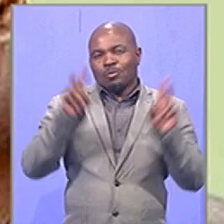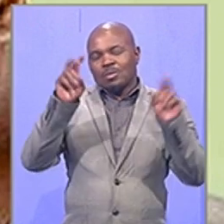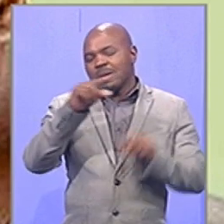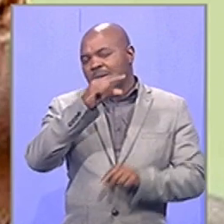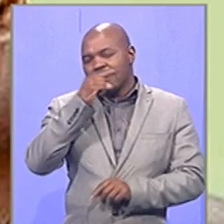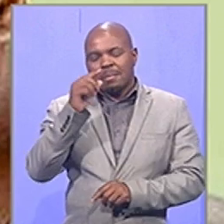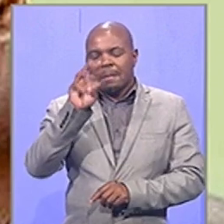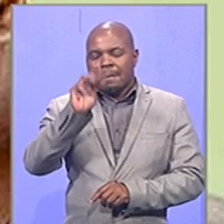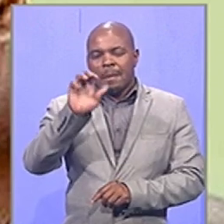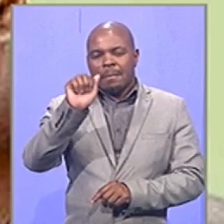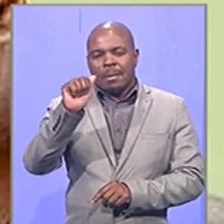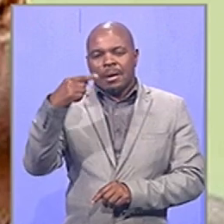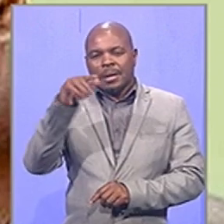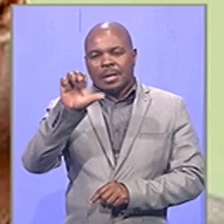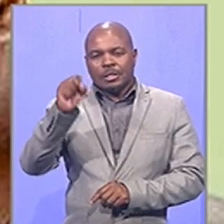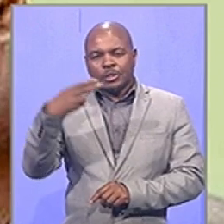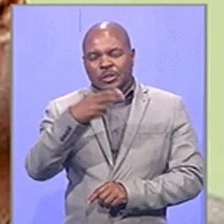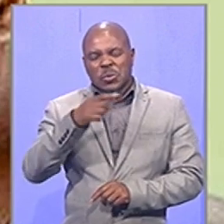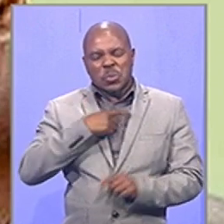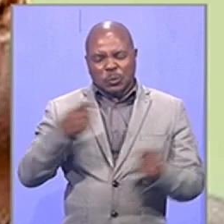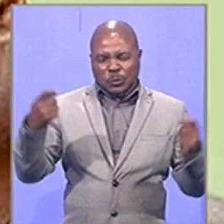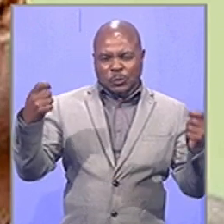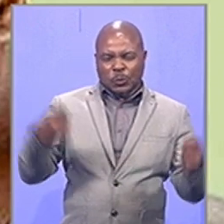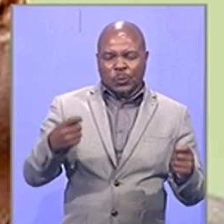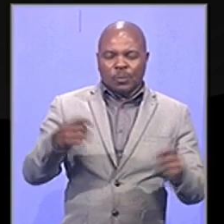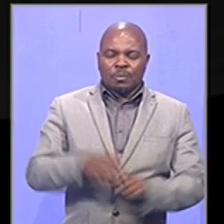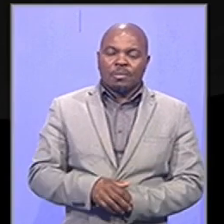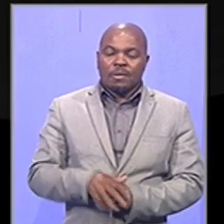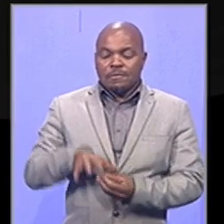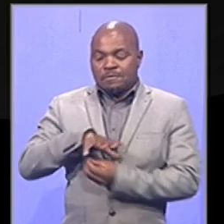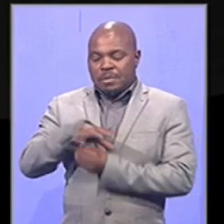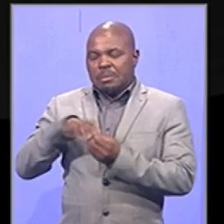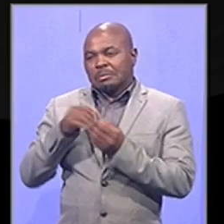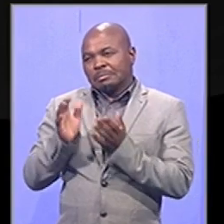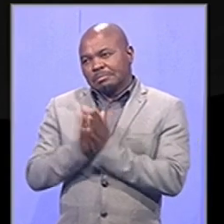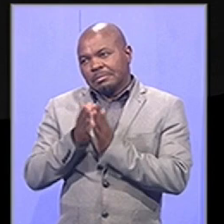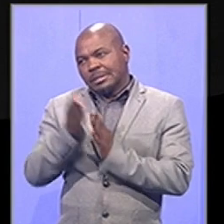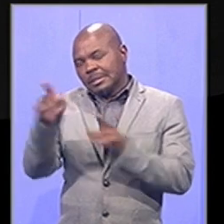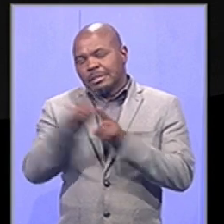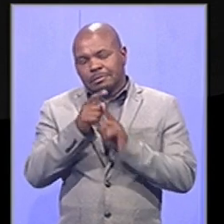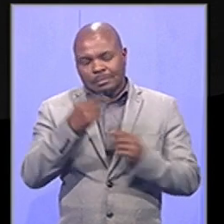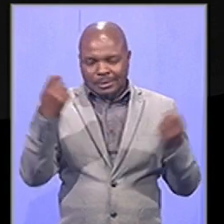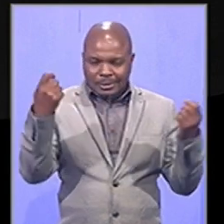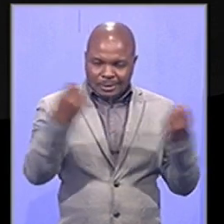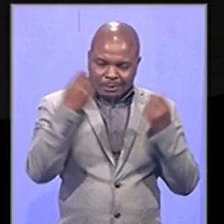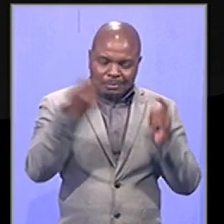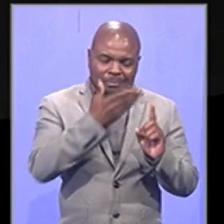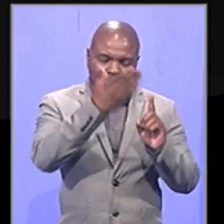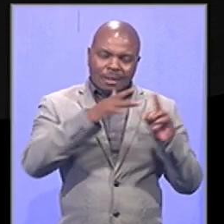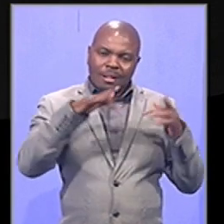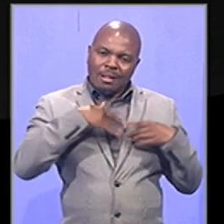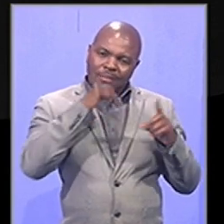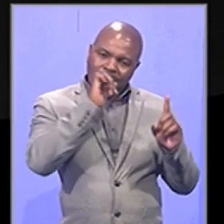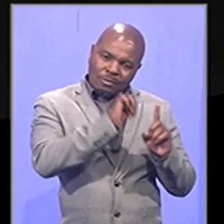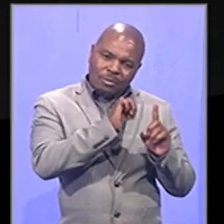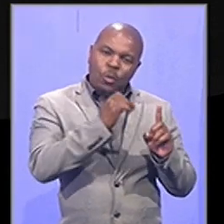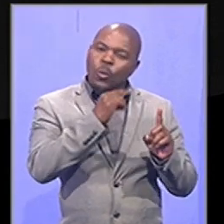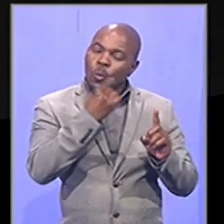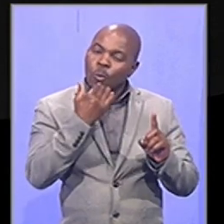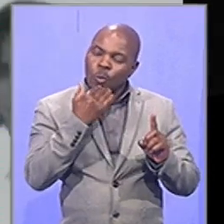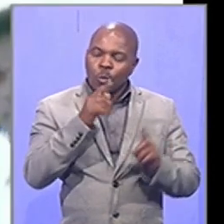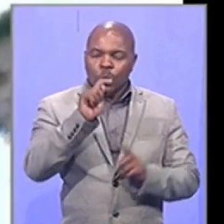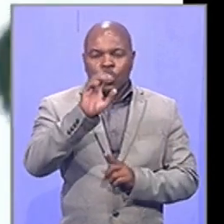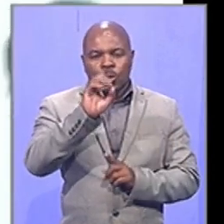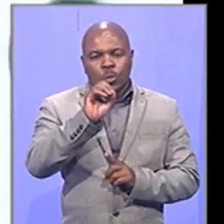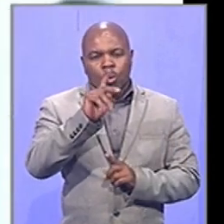after all, the invincible. We as a family asked just that from everyone, to celebrate the life of Tukolo and to honor his